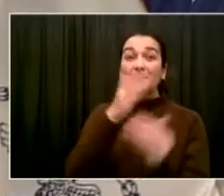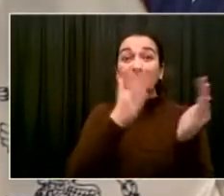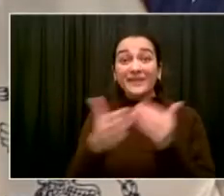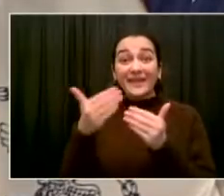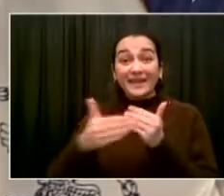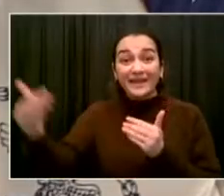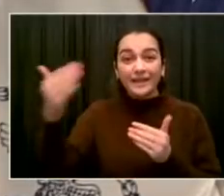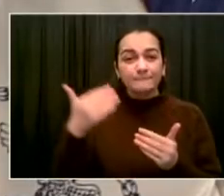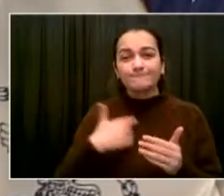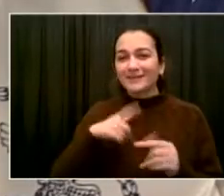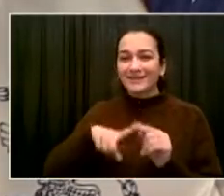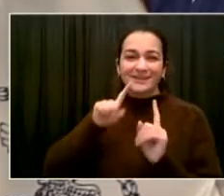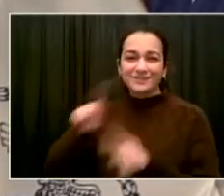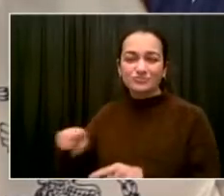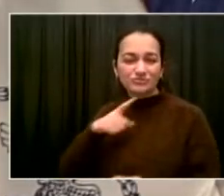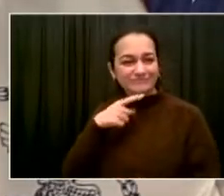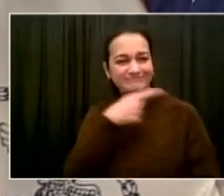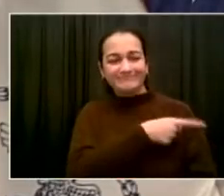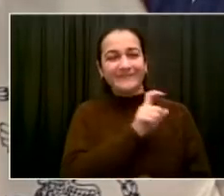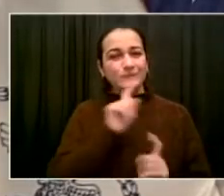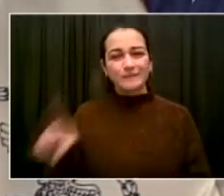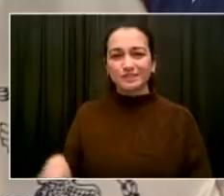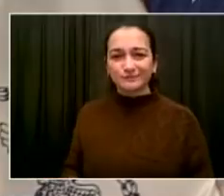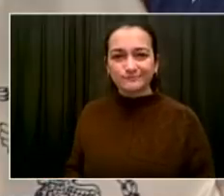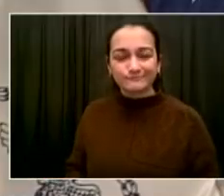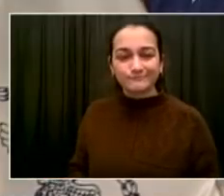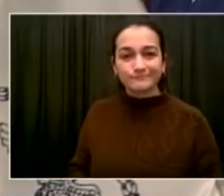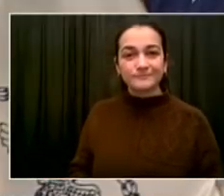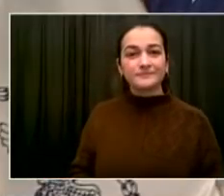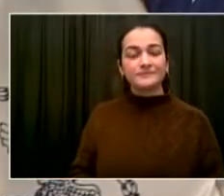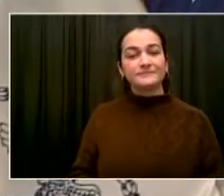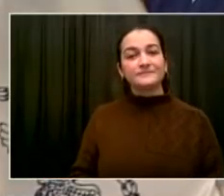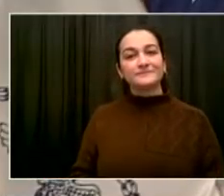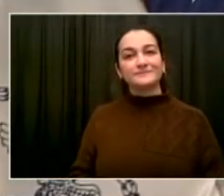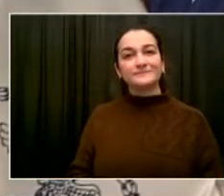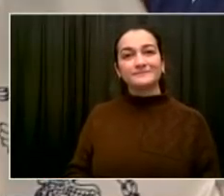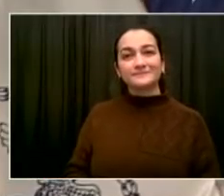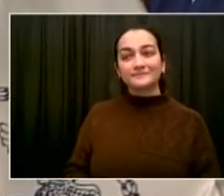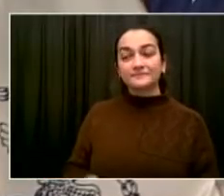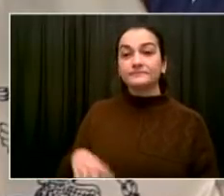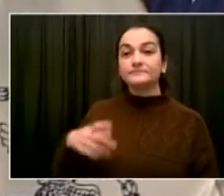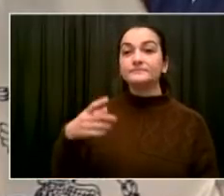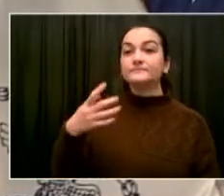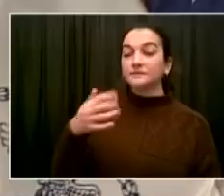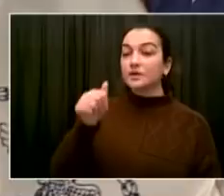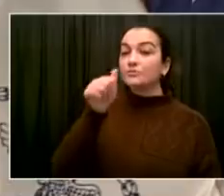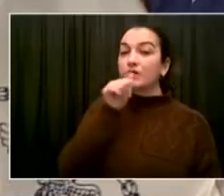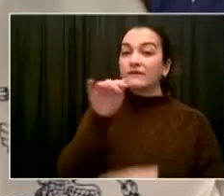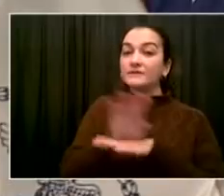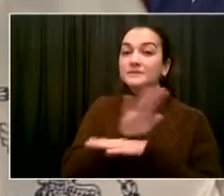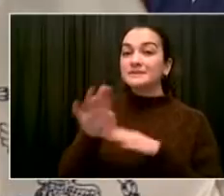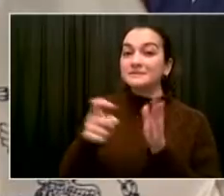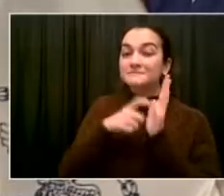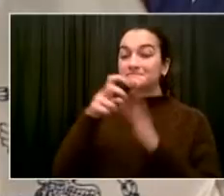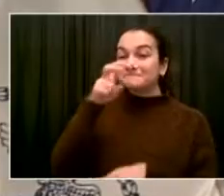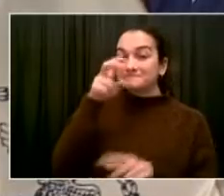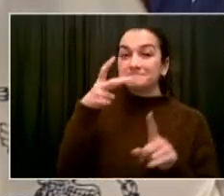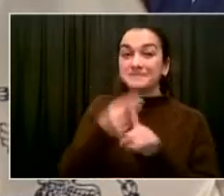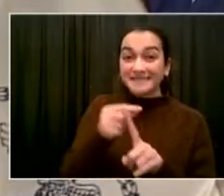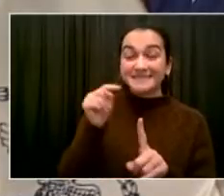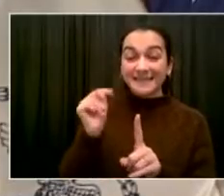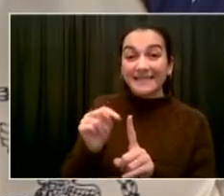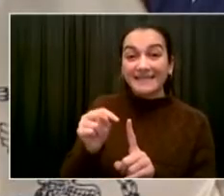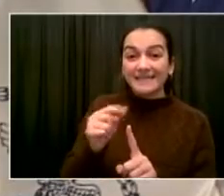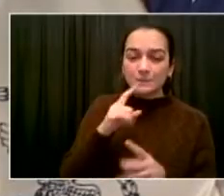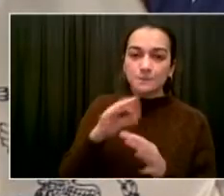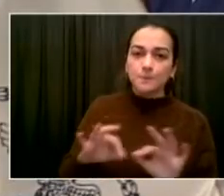announced this set of mandates, including the one that will start on the 27th for the private sector, we knew Omicron